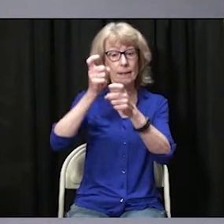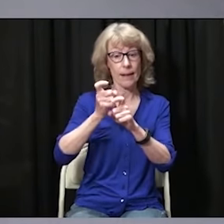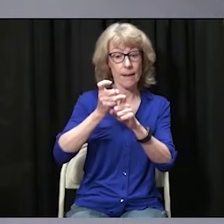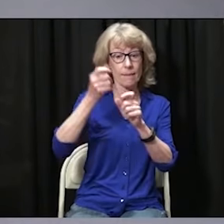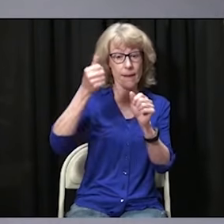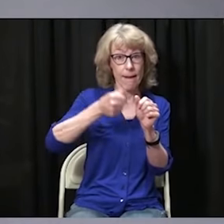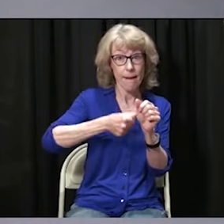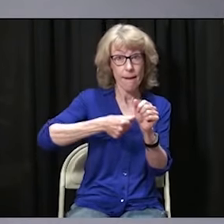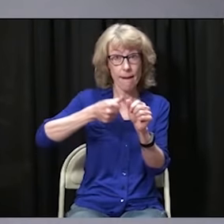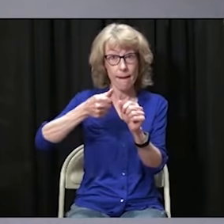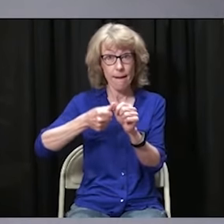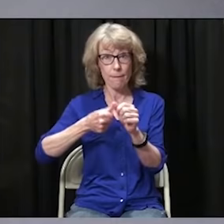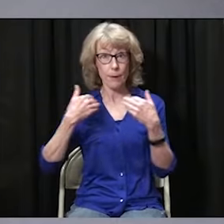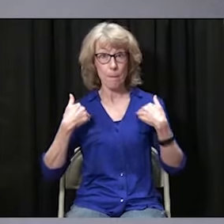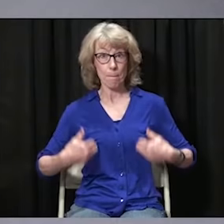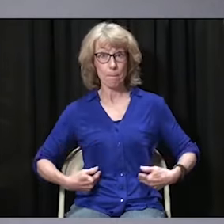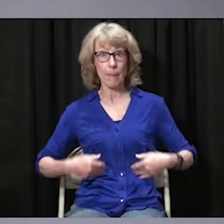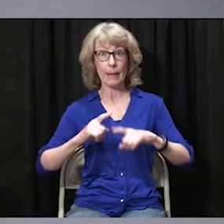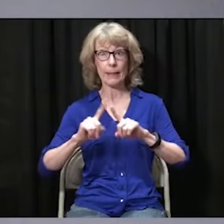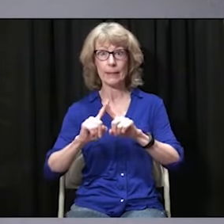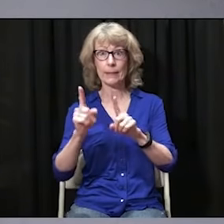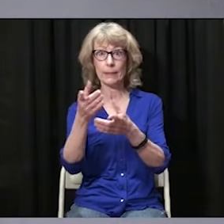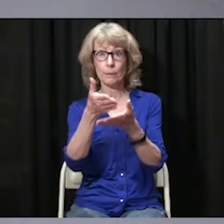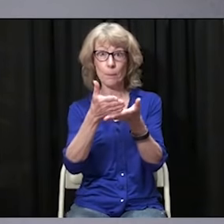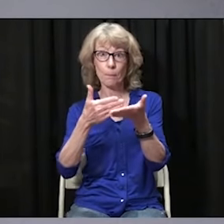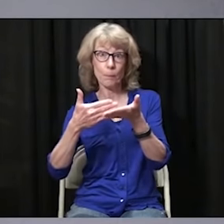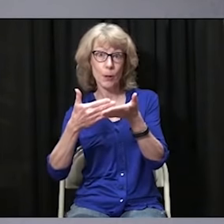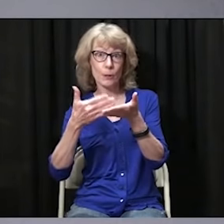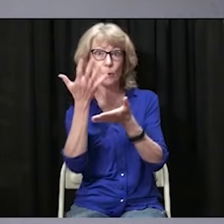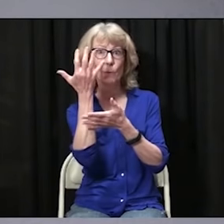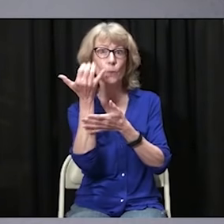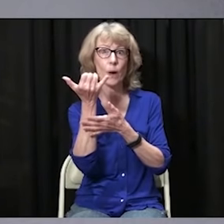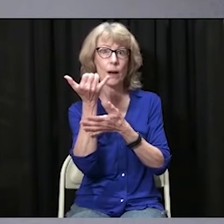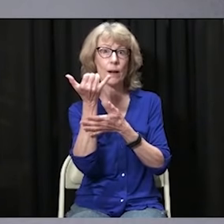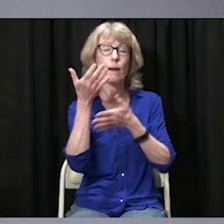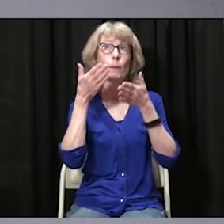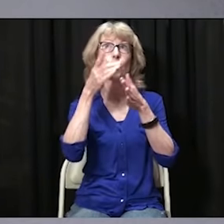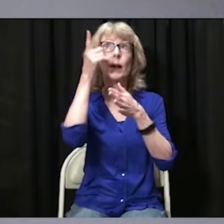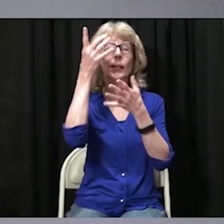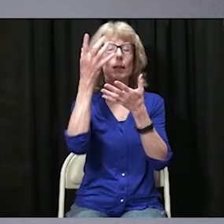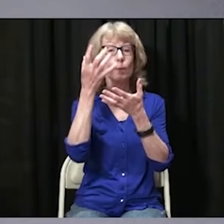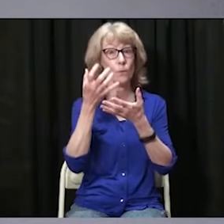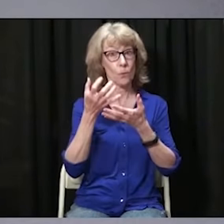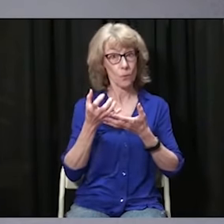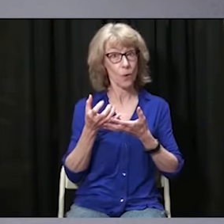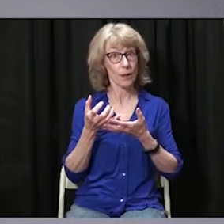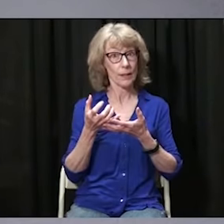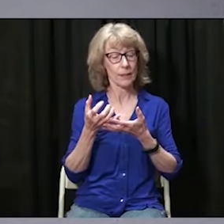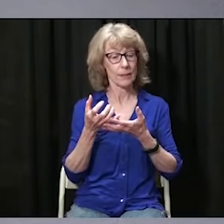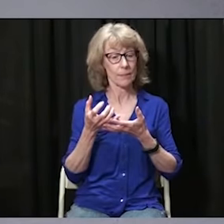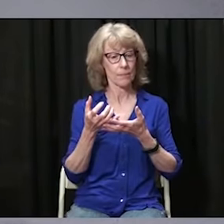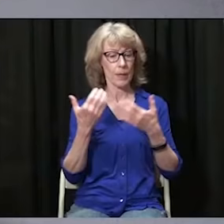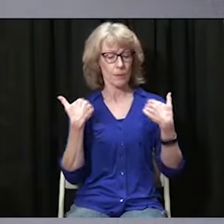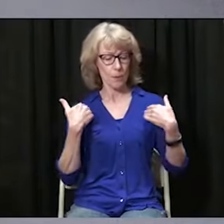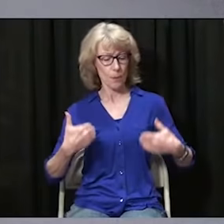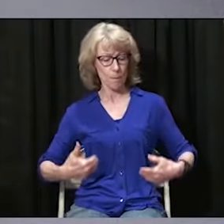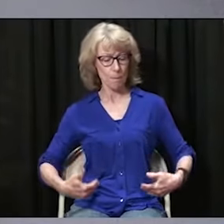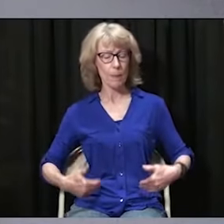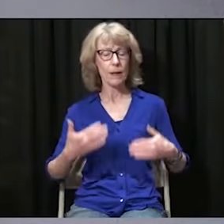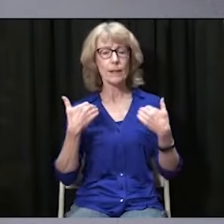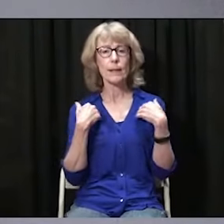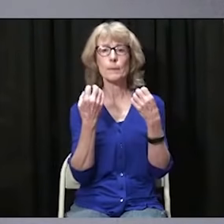one of them, just as he wanted them to be. If they were all one part, where would the body be? As it is, there are